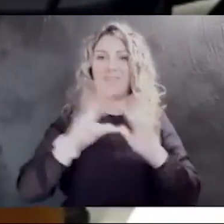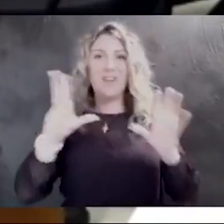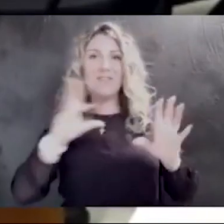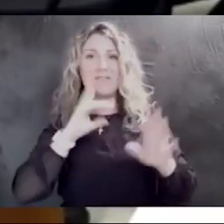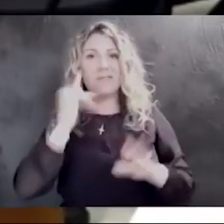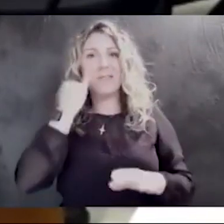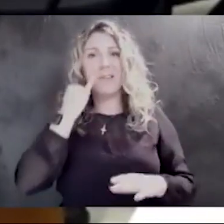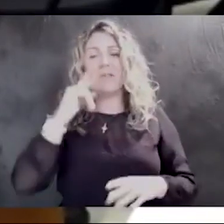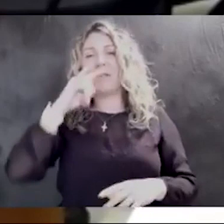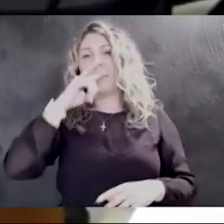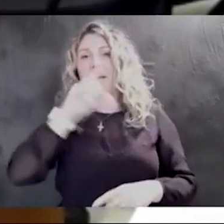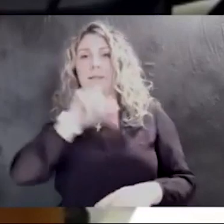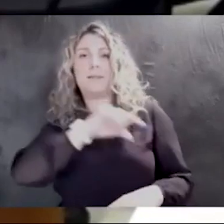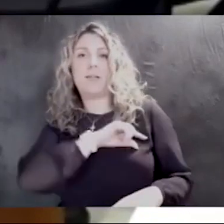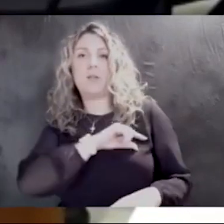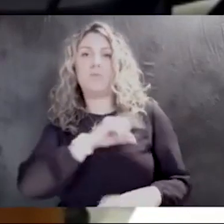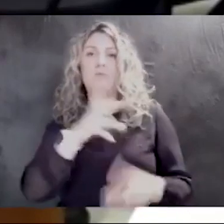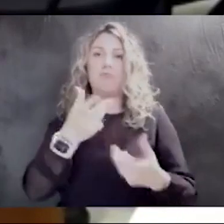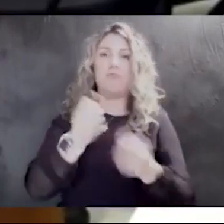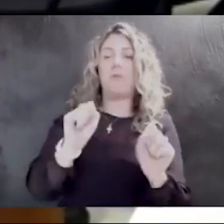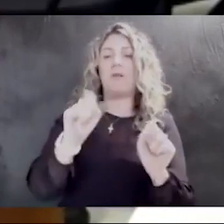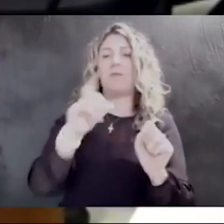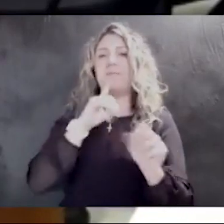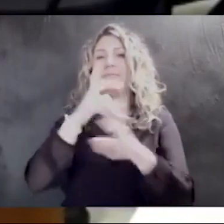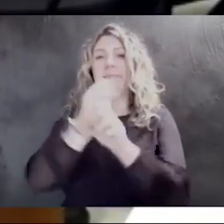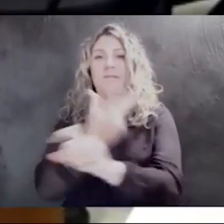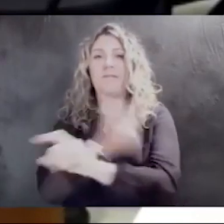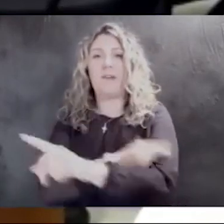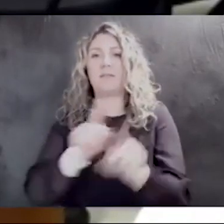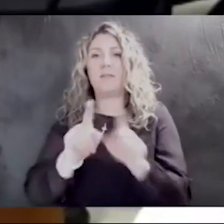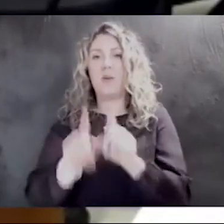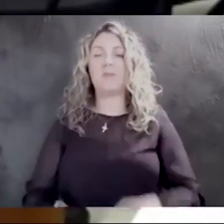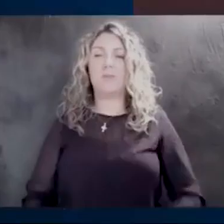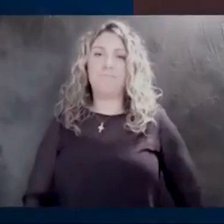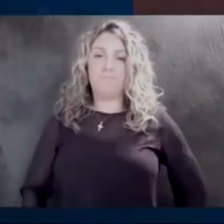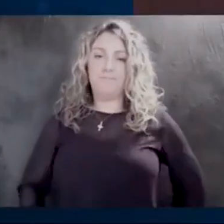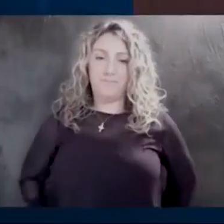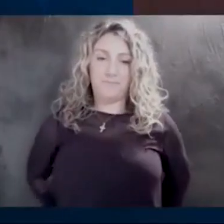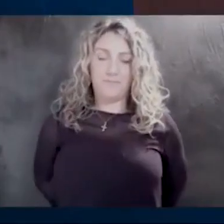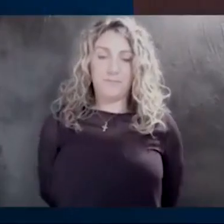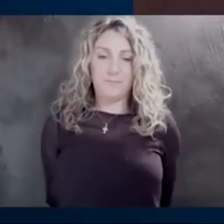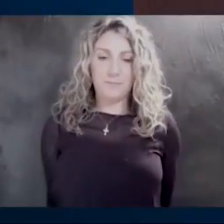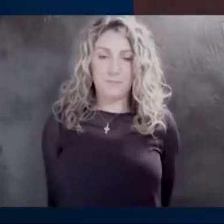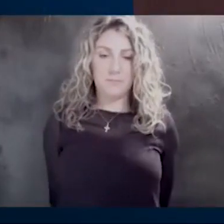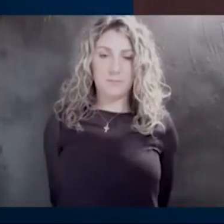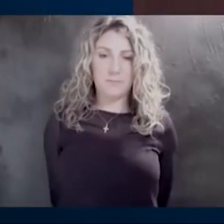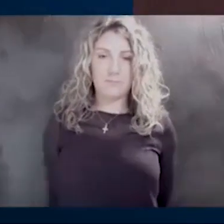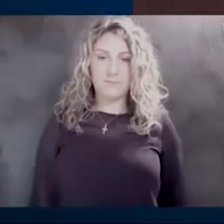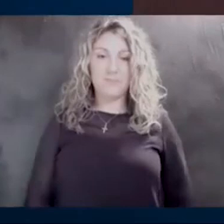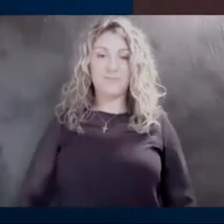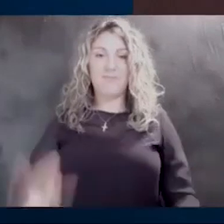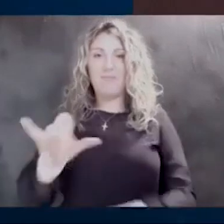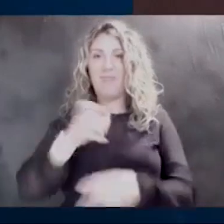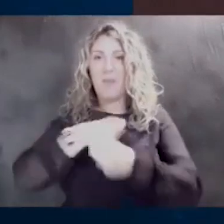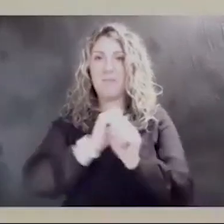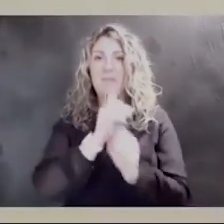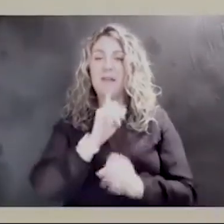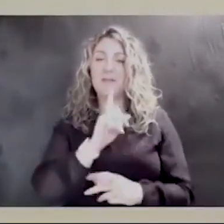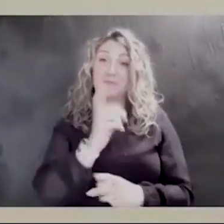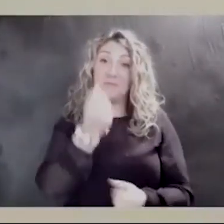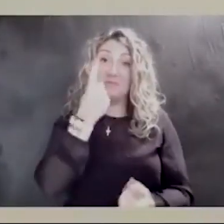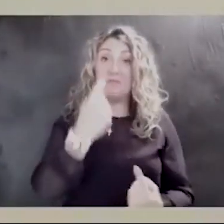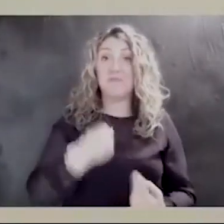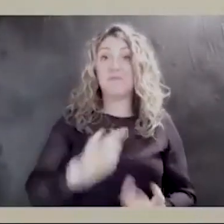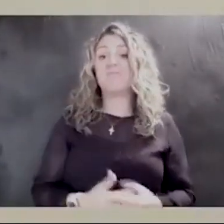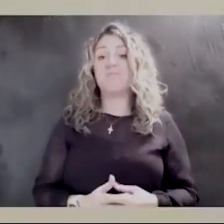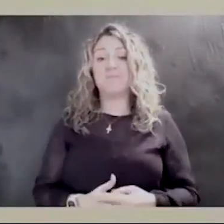for the vaccine, trying to get them vaccinated as well. Yeah, I think that makes sense. Larry? Yeah,